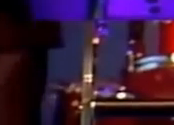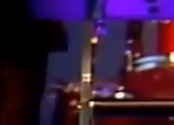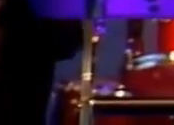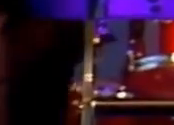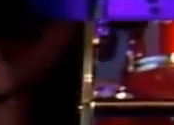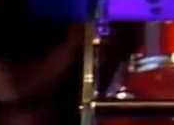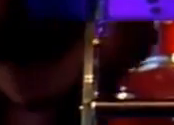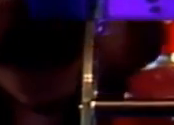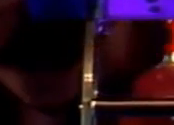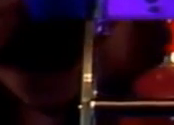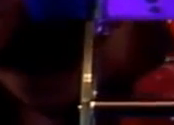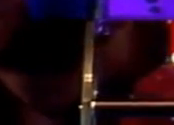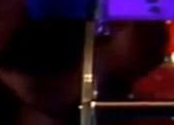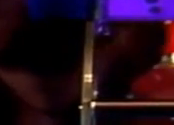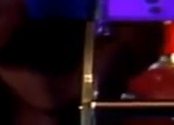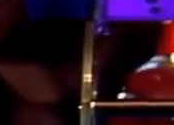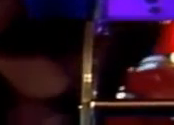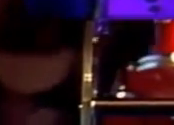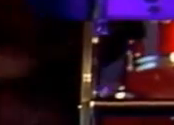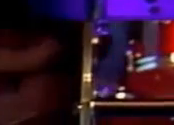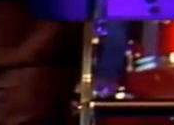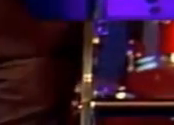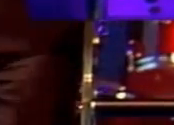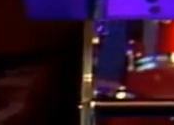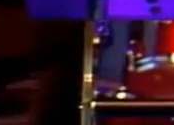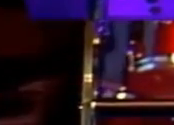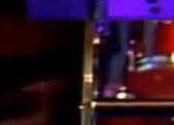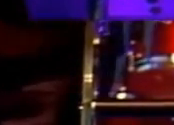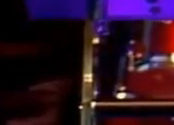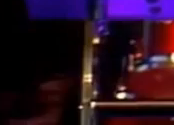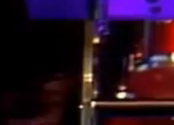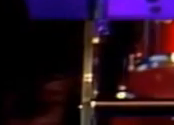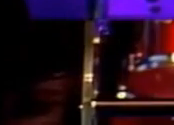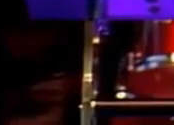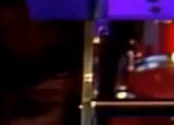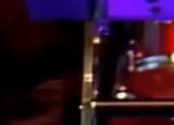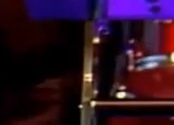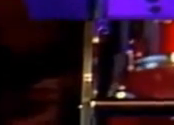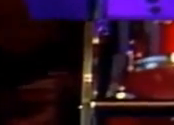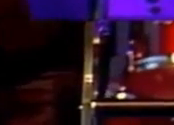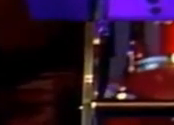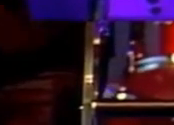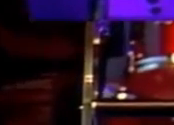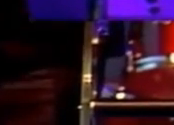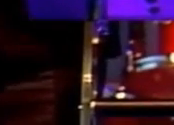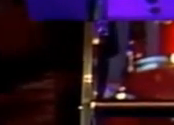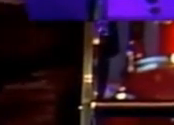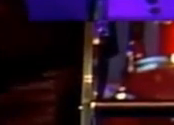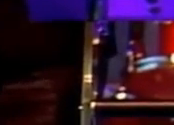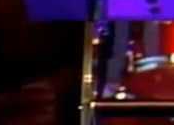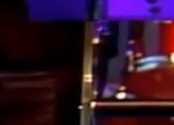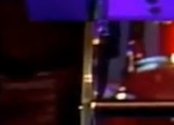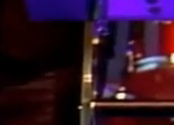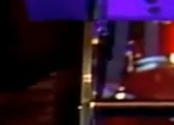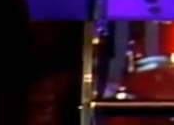dear guests, we have you in our hearts and we care about you. Mumenye ko igikomeye kandi kirushirijeho Imana ibareba kandi bakunda kurushaho. Please